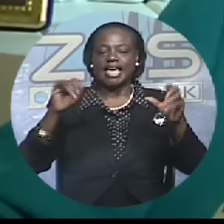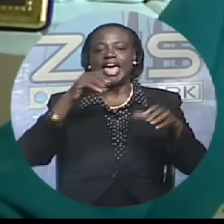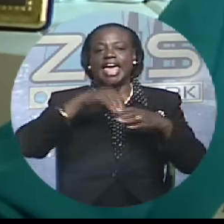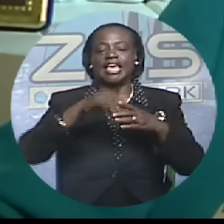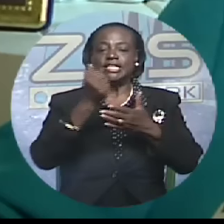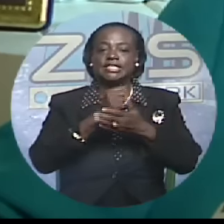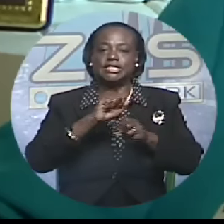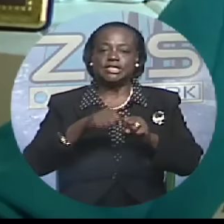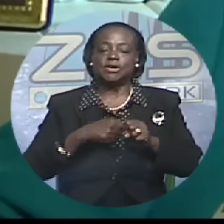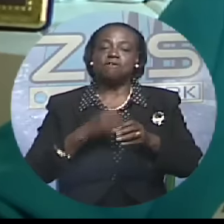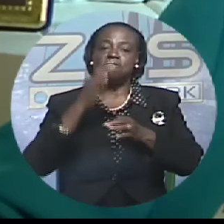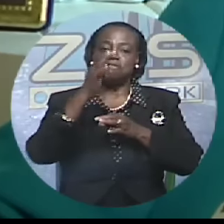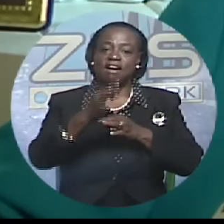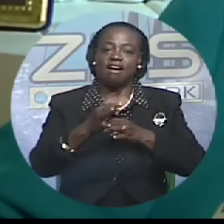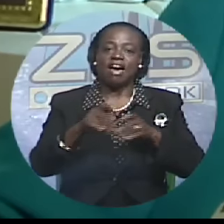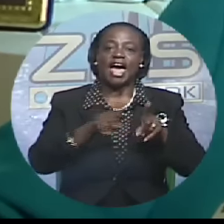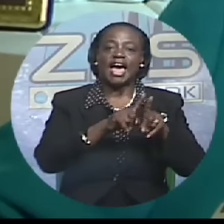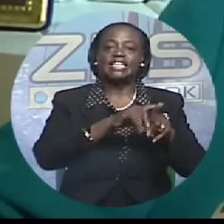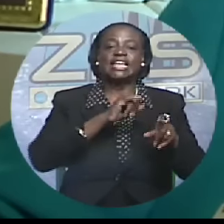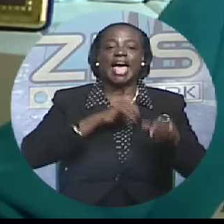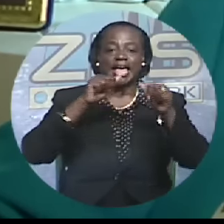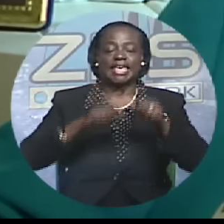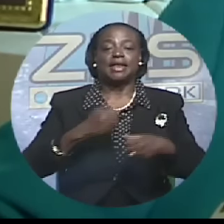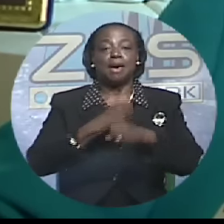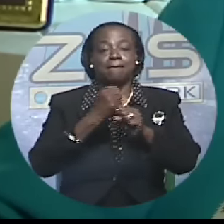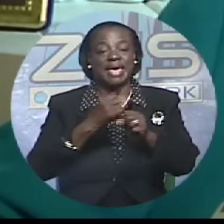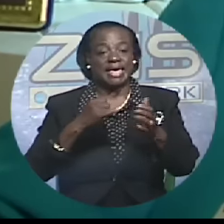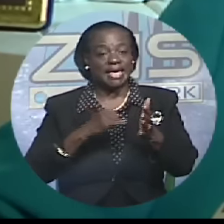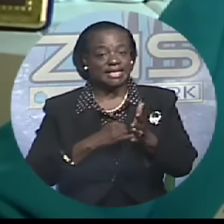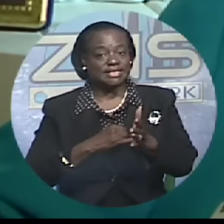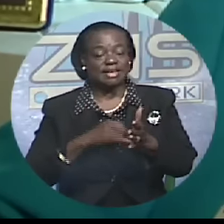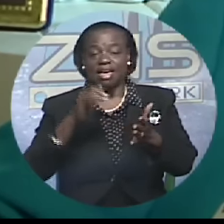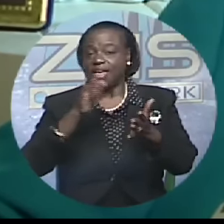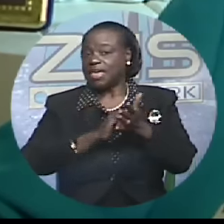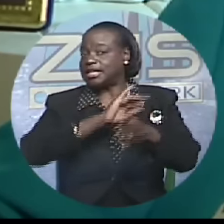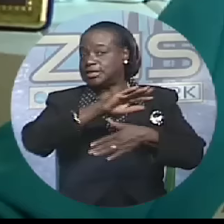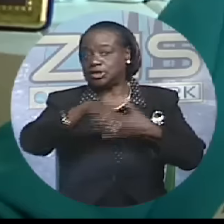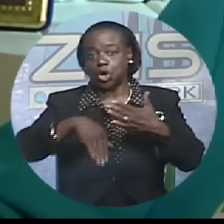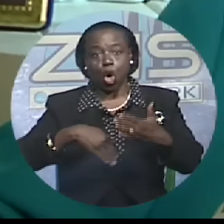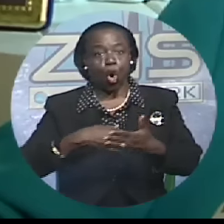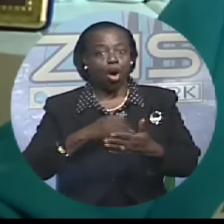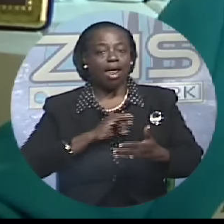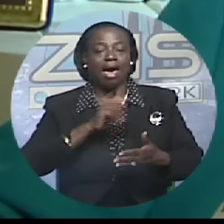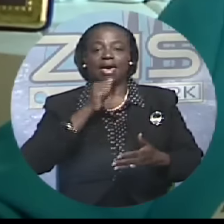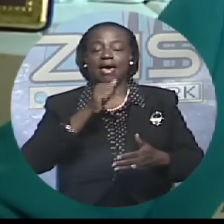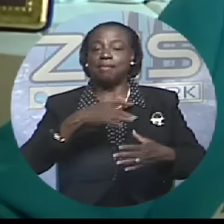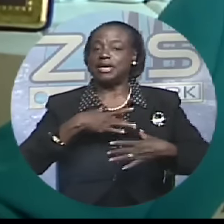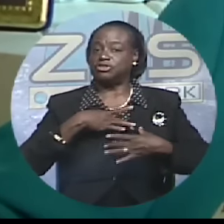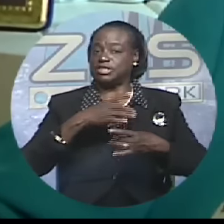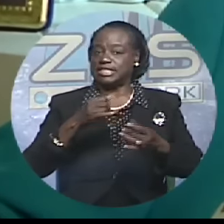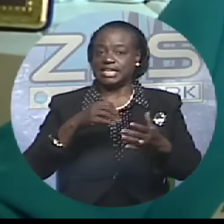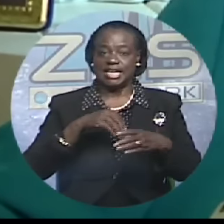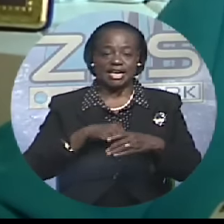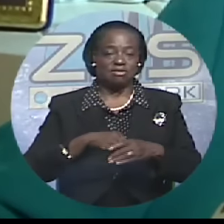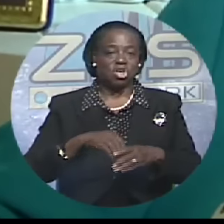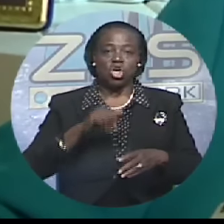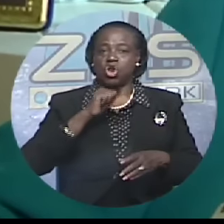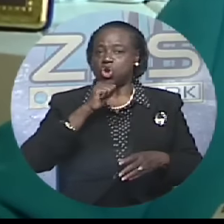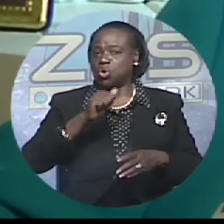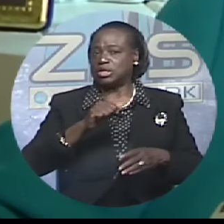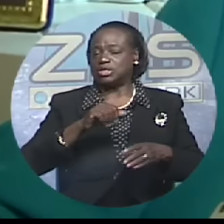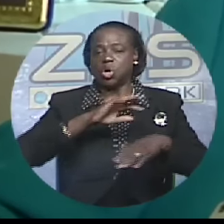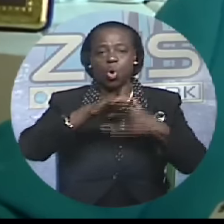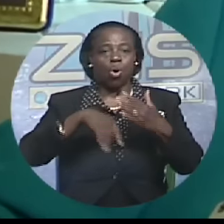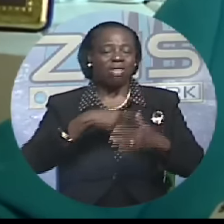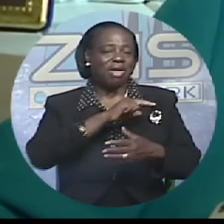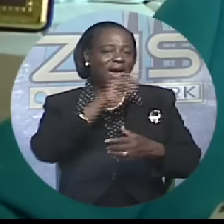insofar as I'm able to make it. But that's all I'm interested in, not all the glamour and